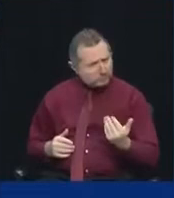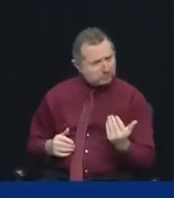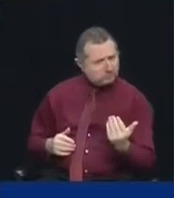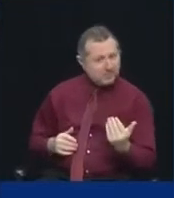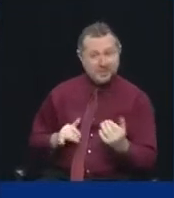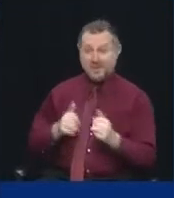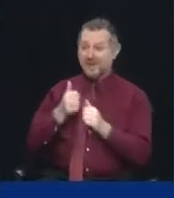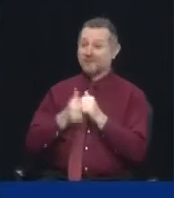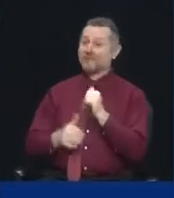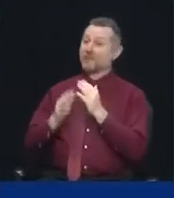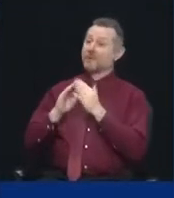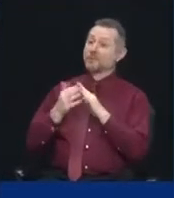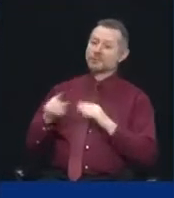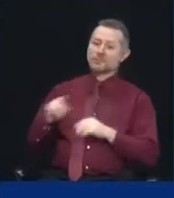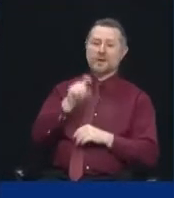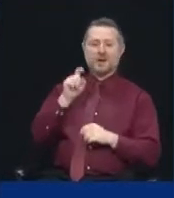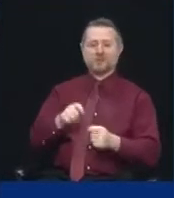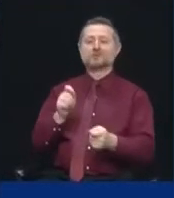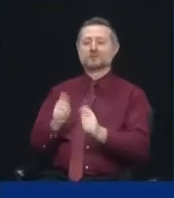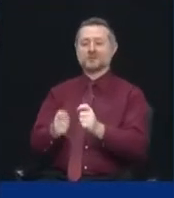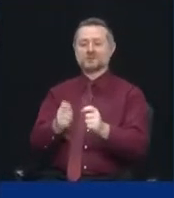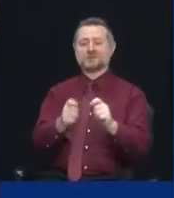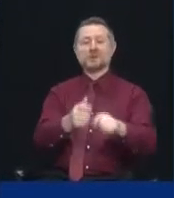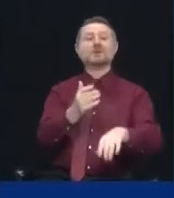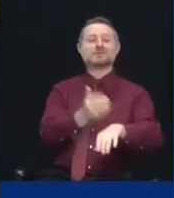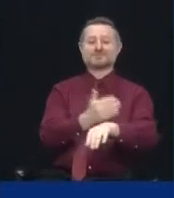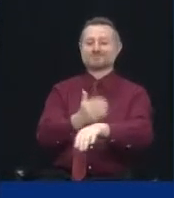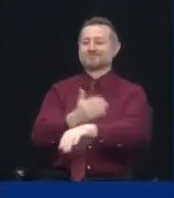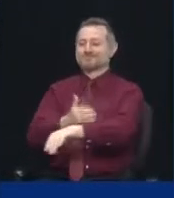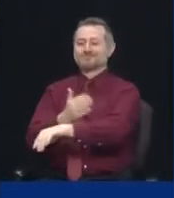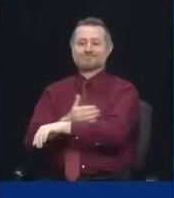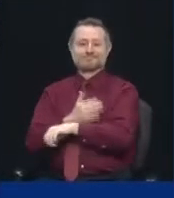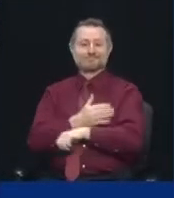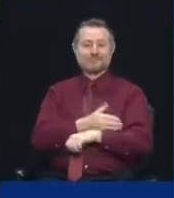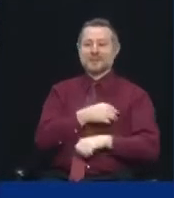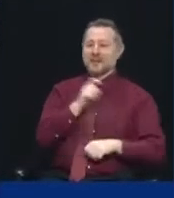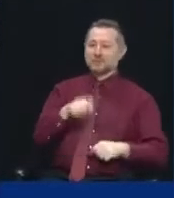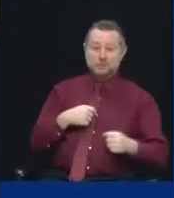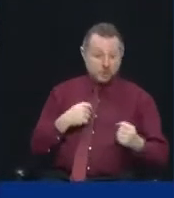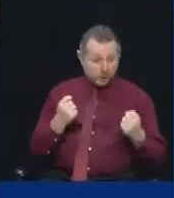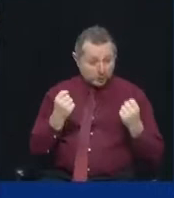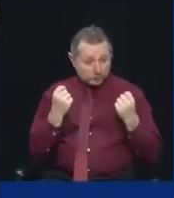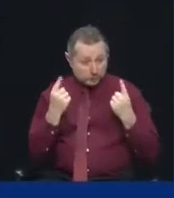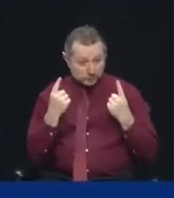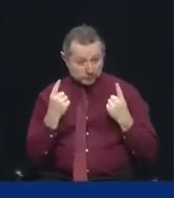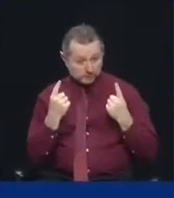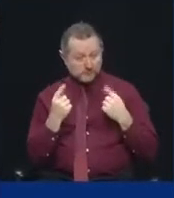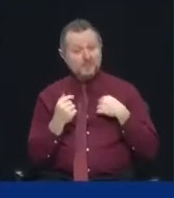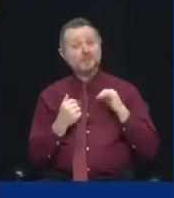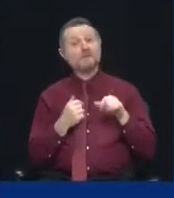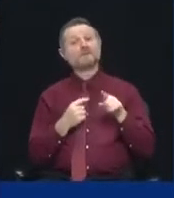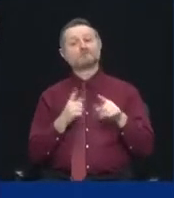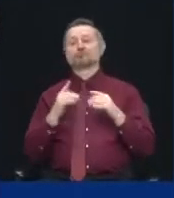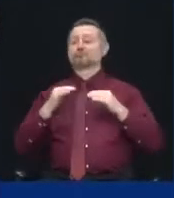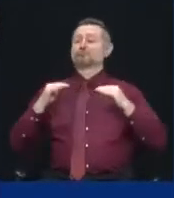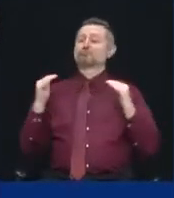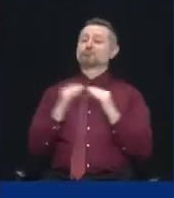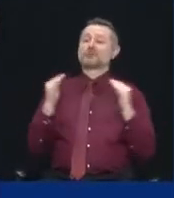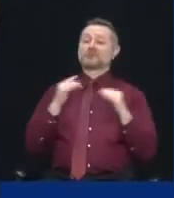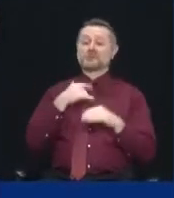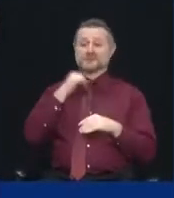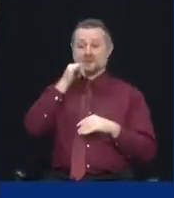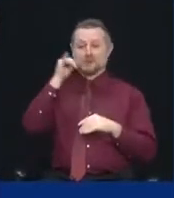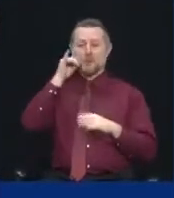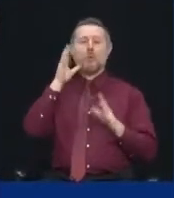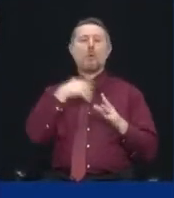community, let's reform public safety and understand that peace was done, justice was done with George